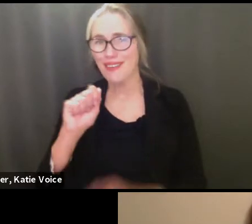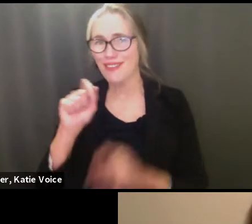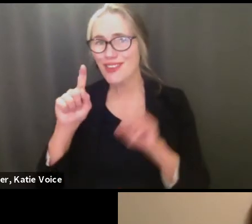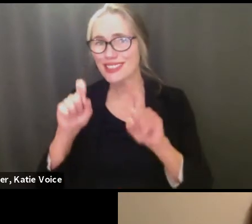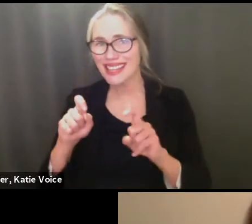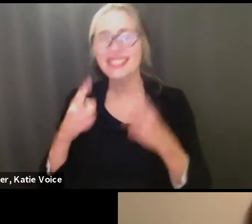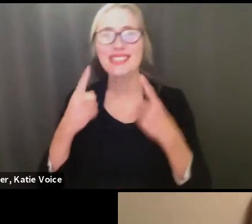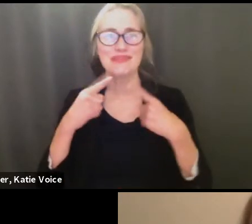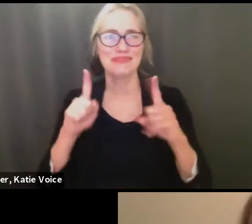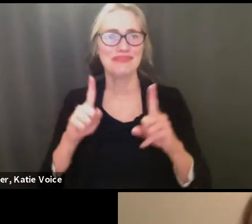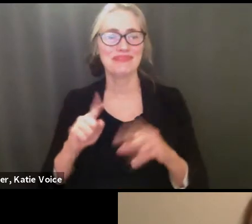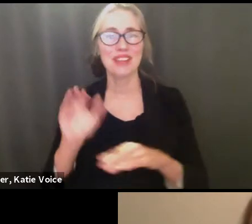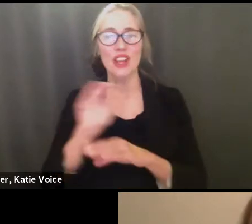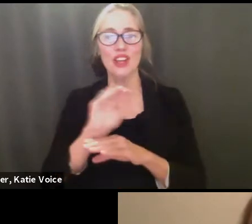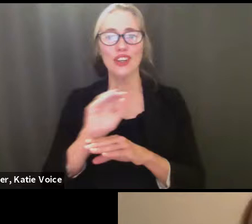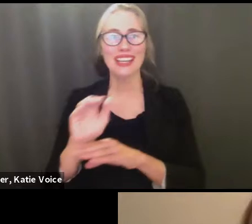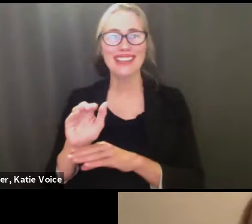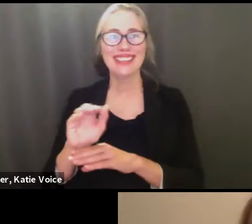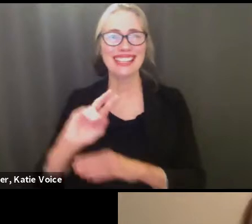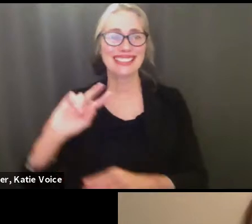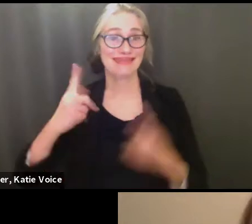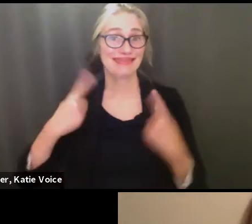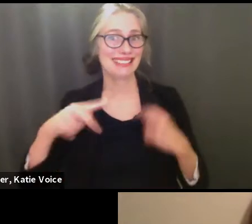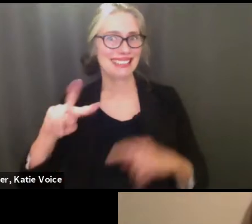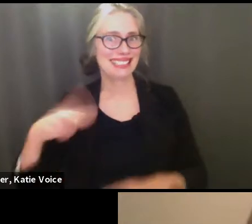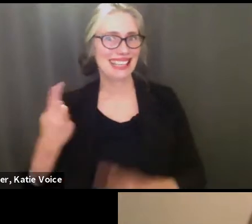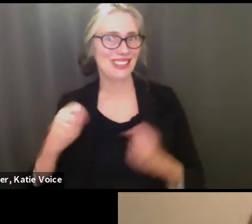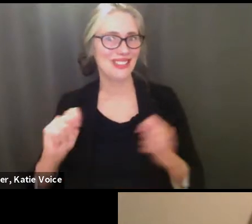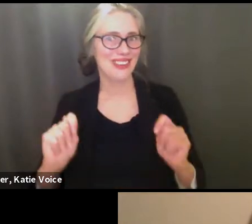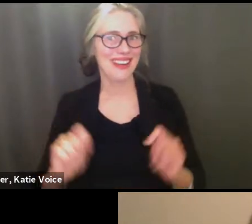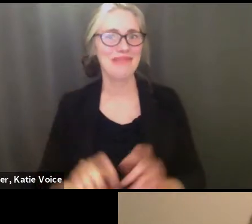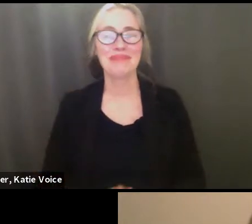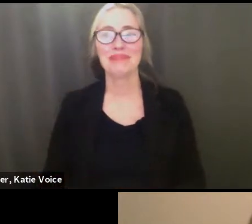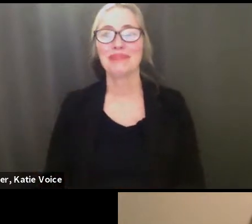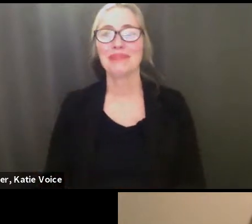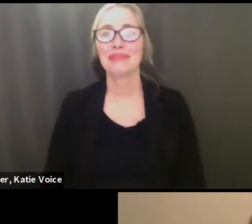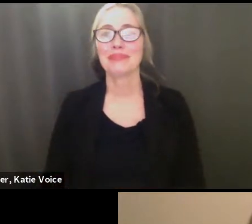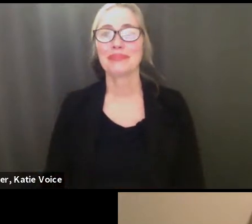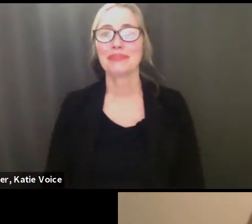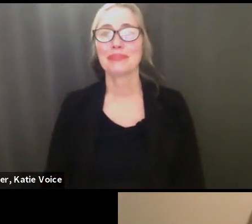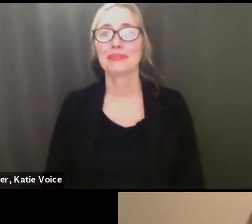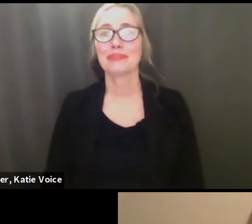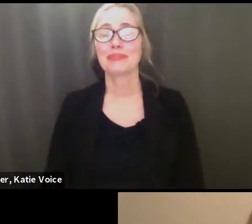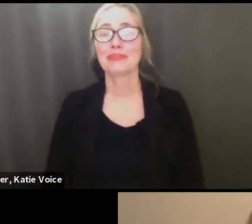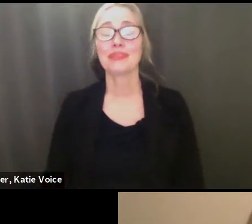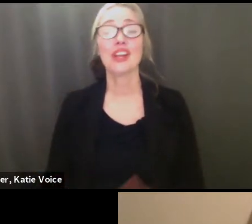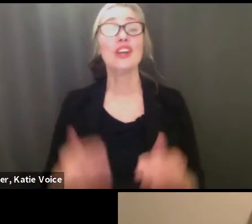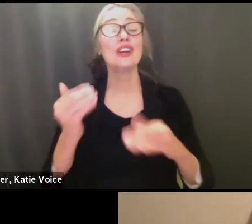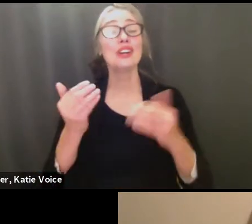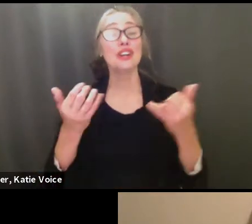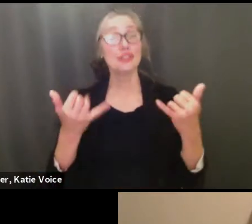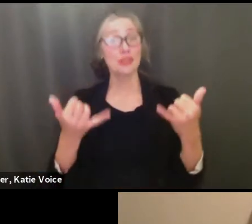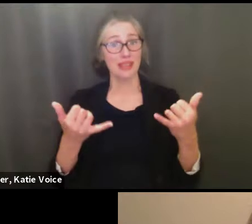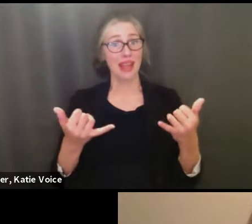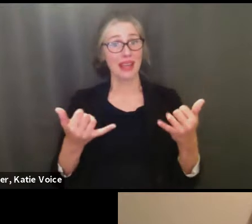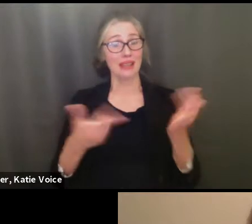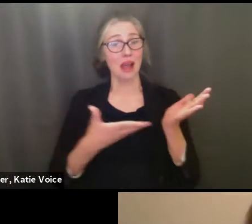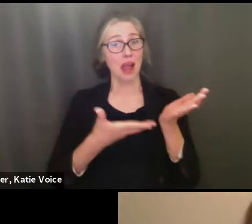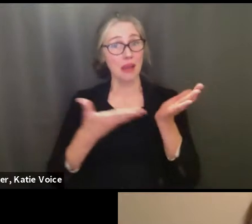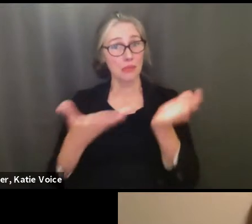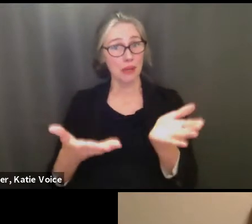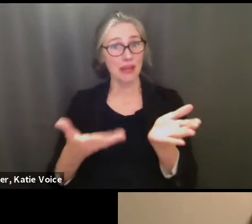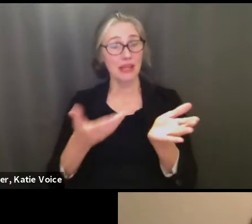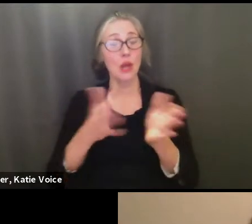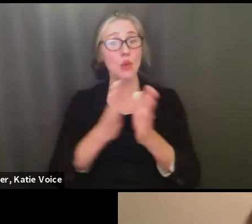All right. Good evening. Take 2. I'm bringing to you tonight several requests for